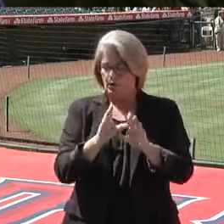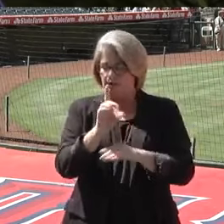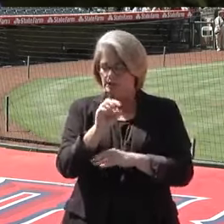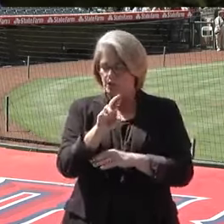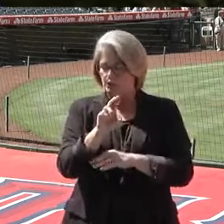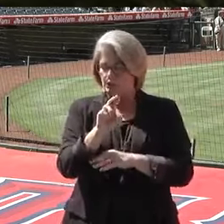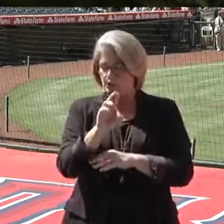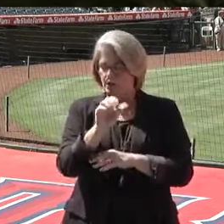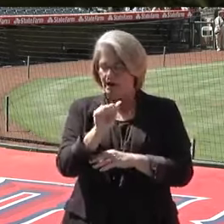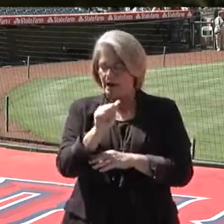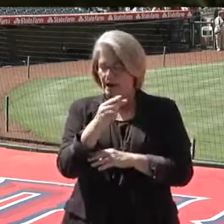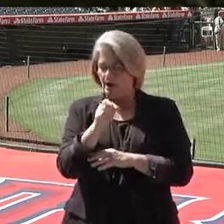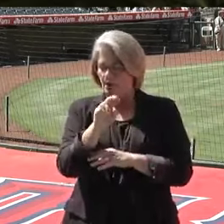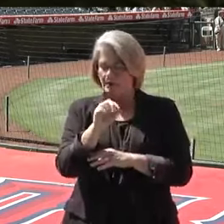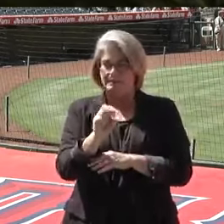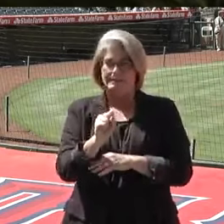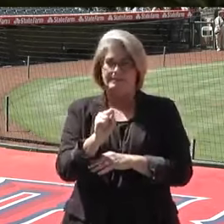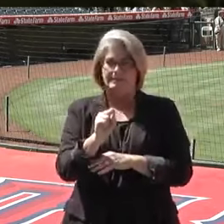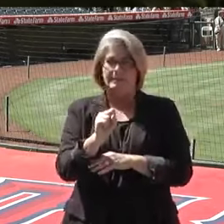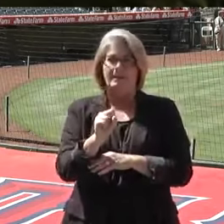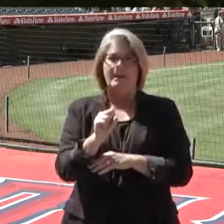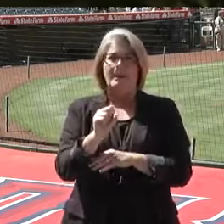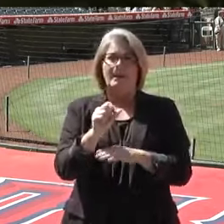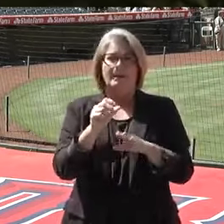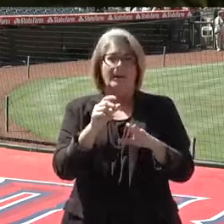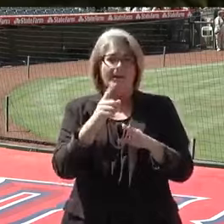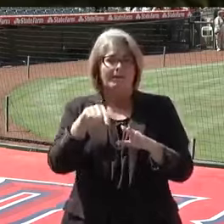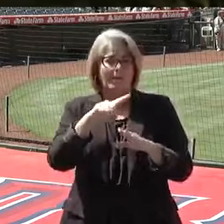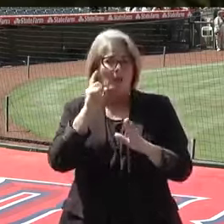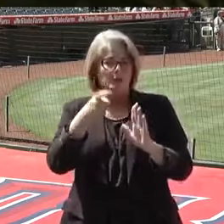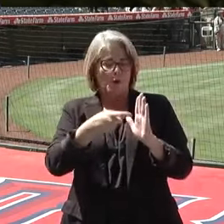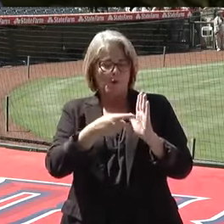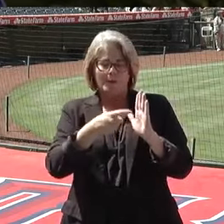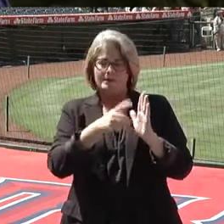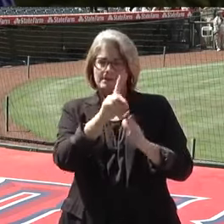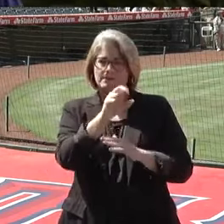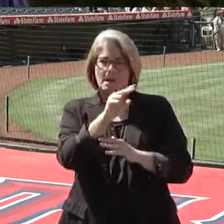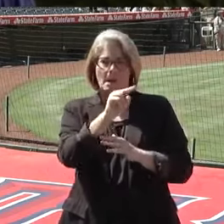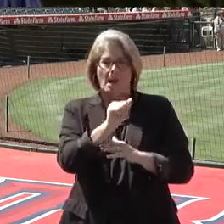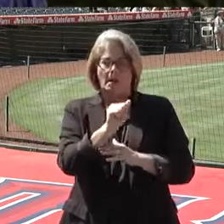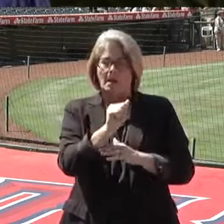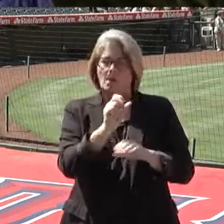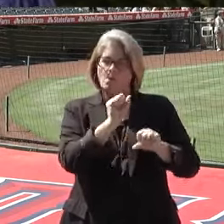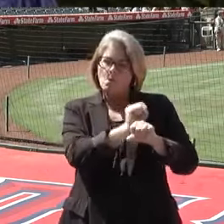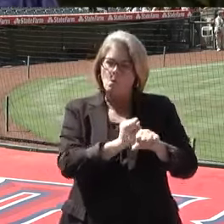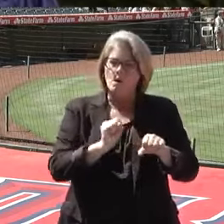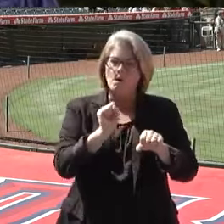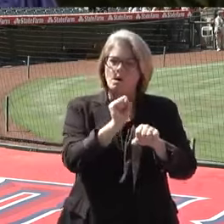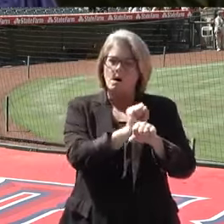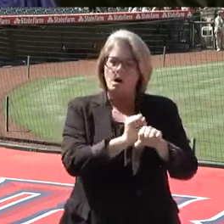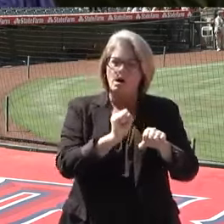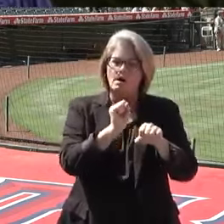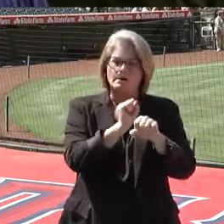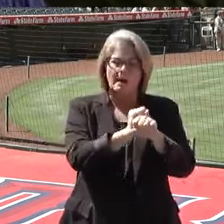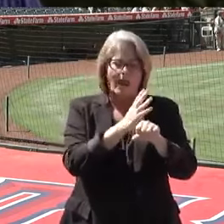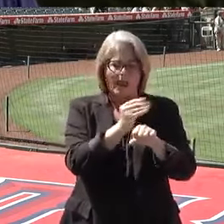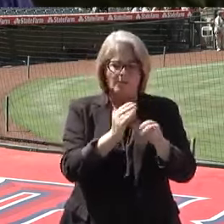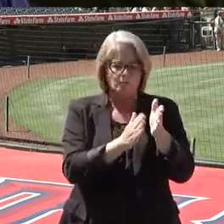her outstanding work ethic, reliability, and genuine interest in perfecting her